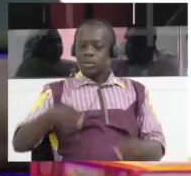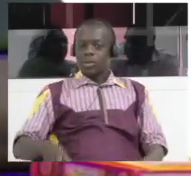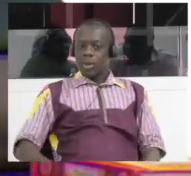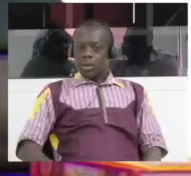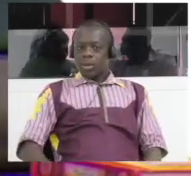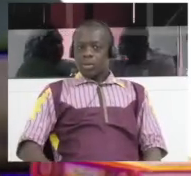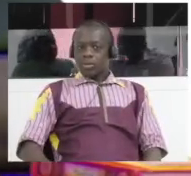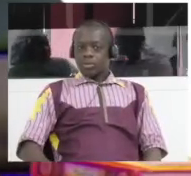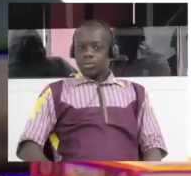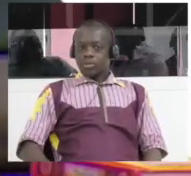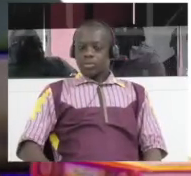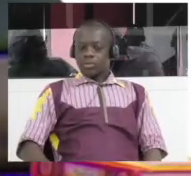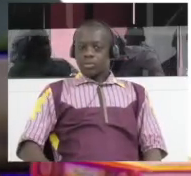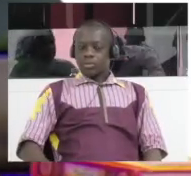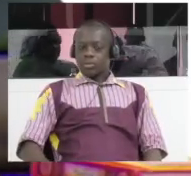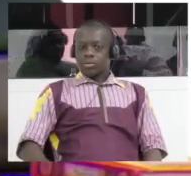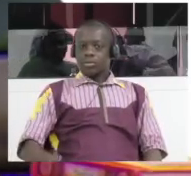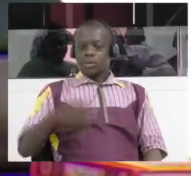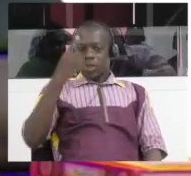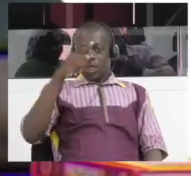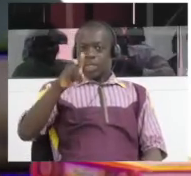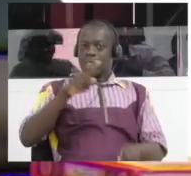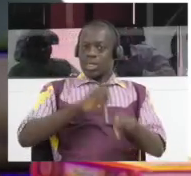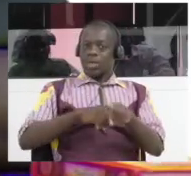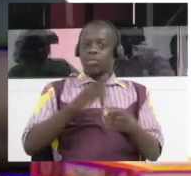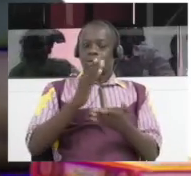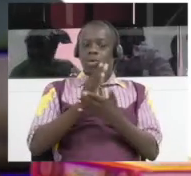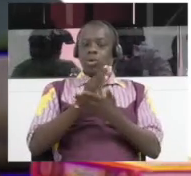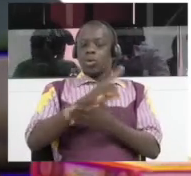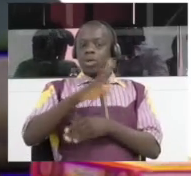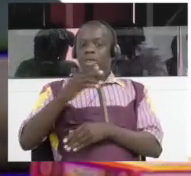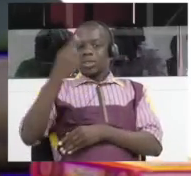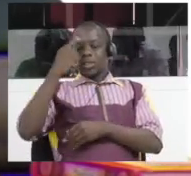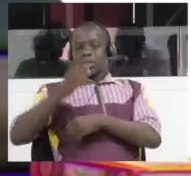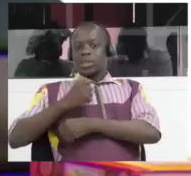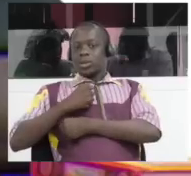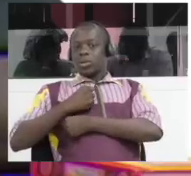mean? I think at that time there was a sense of insecurity in him.